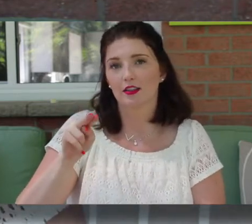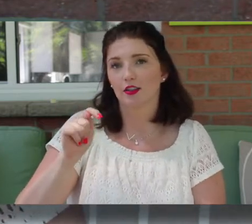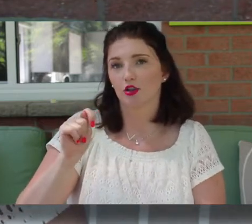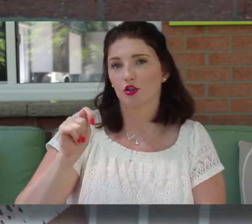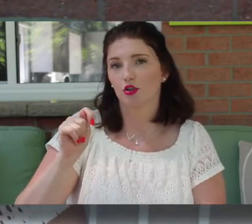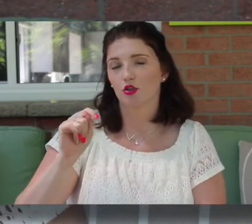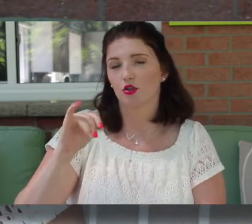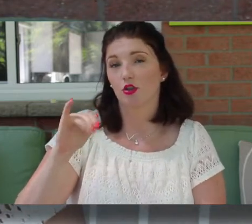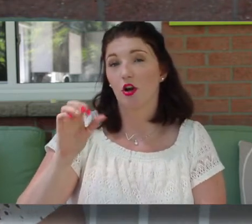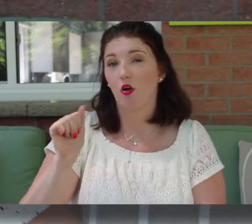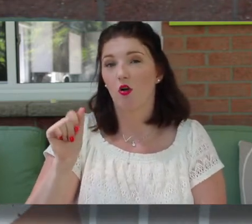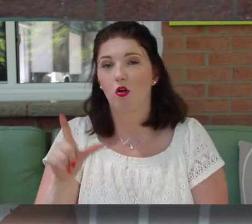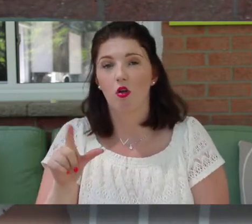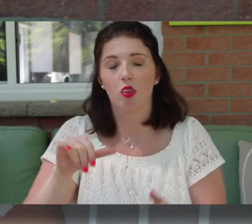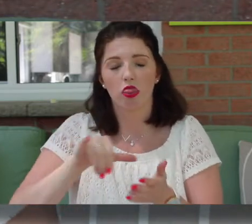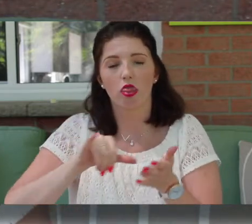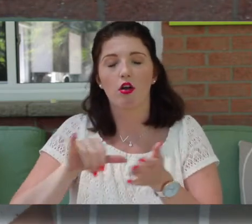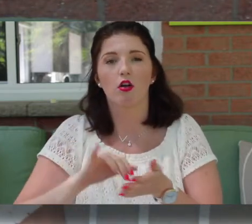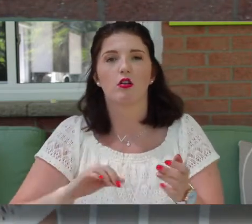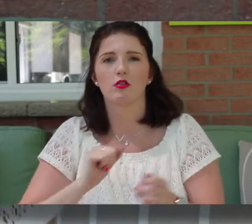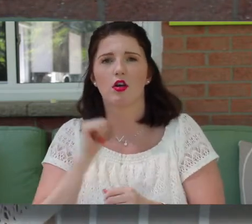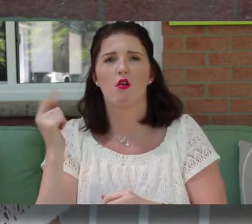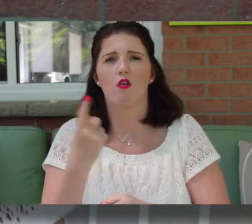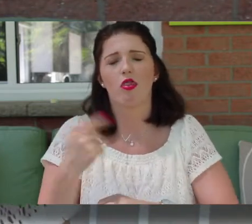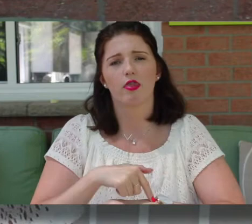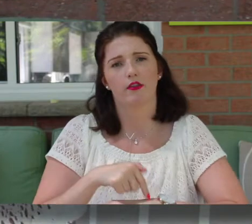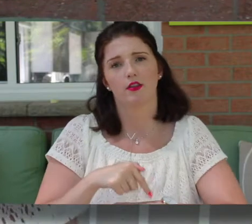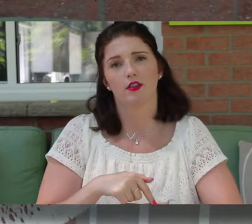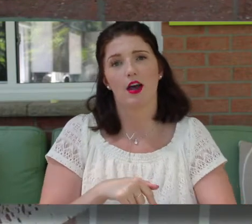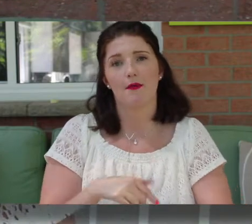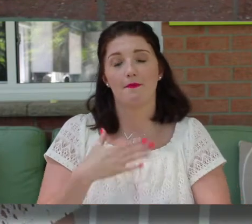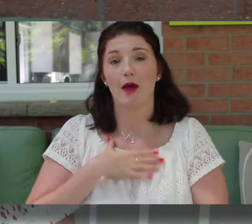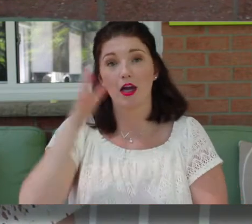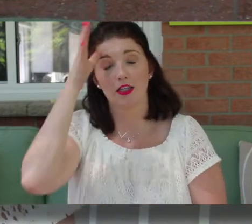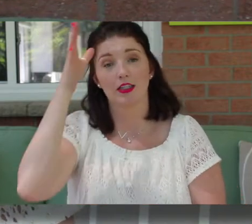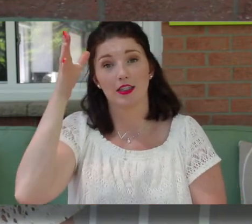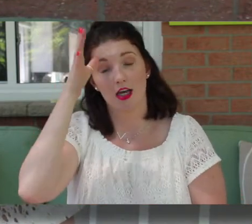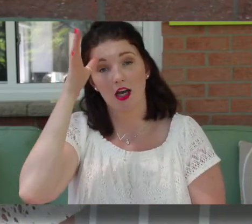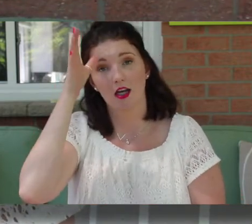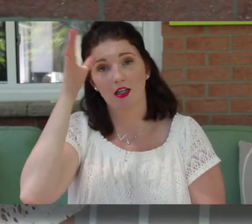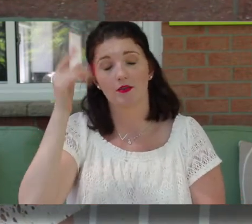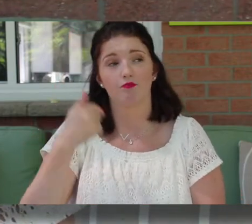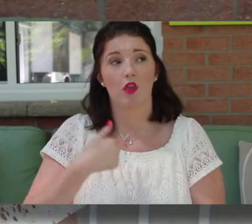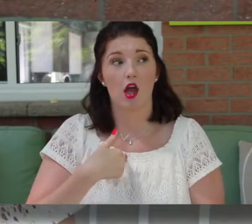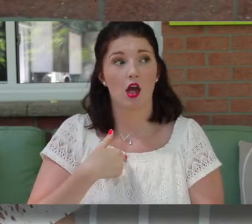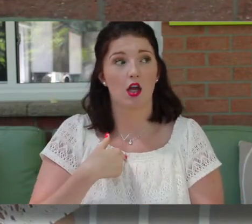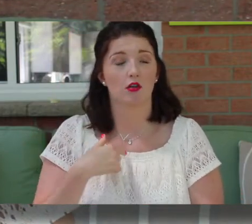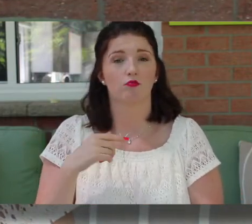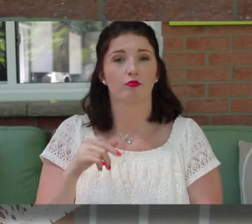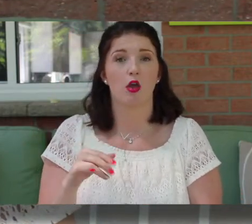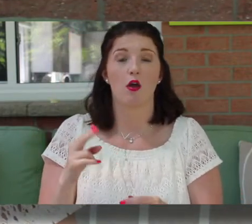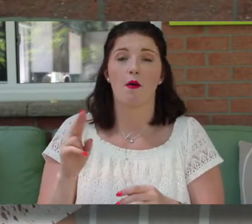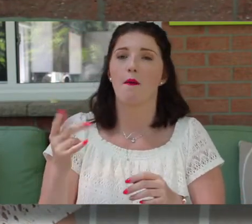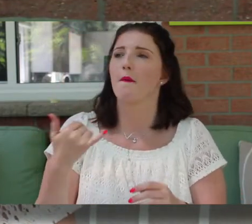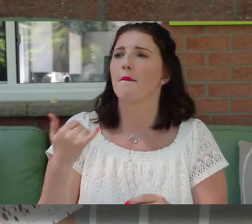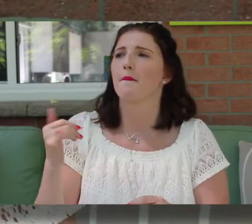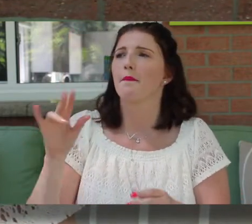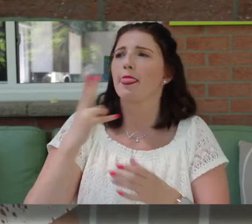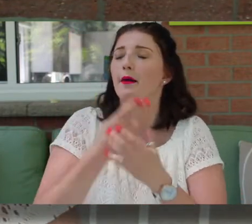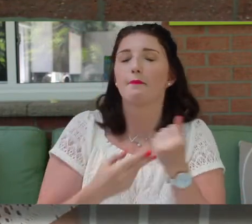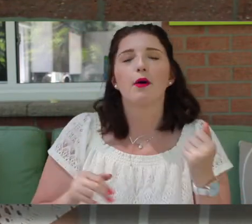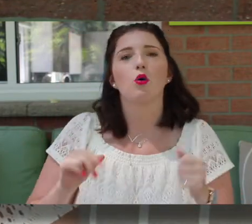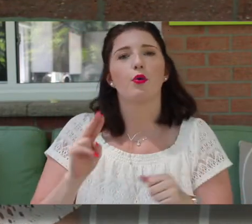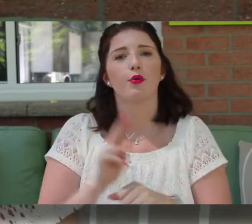oils fad. I don't know, I wouldn't say it's a fad, but anyways, my dad and I use these because we do get really bad migraines,